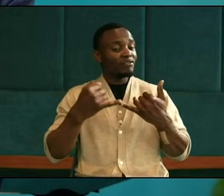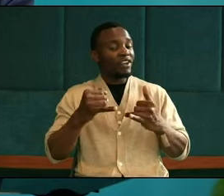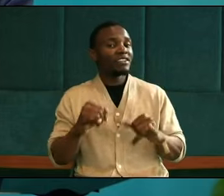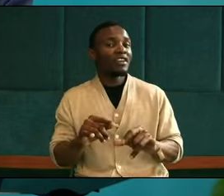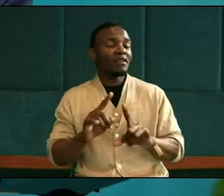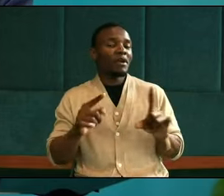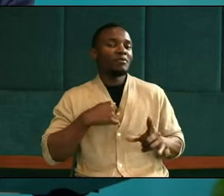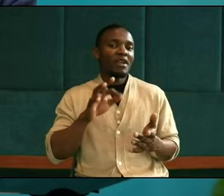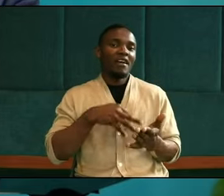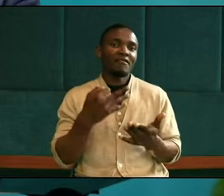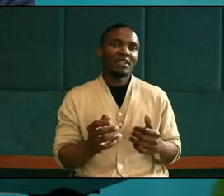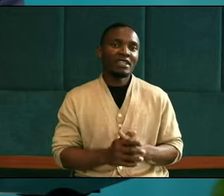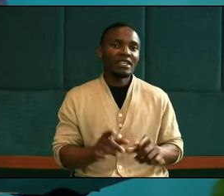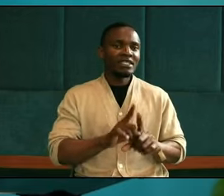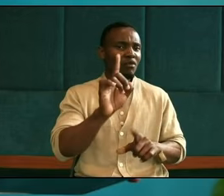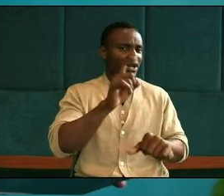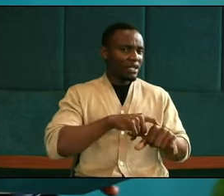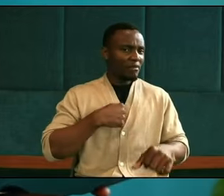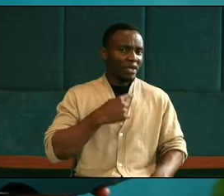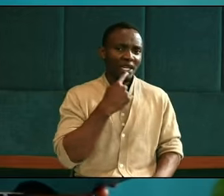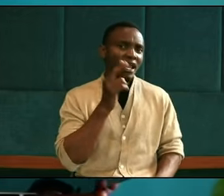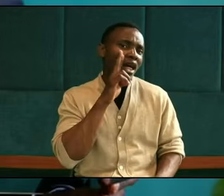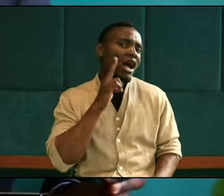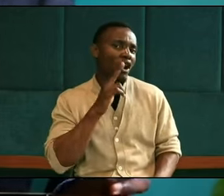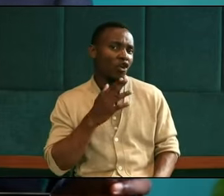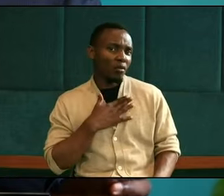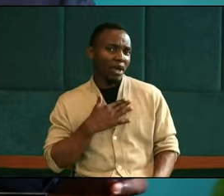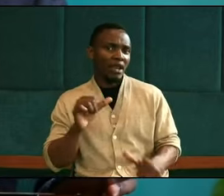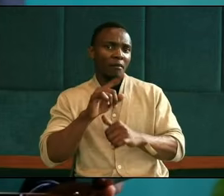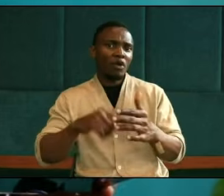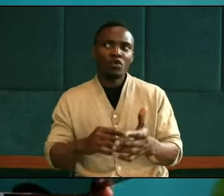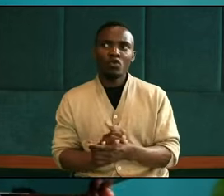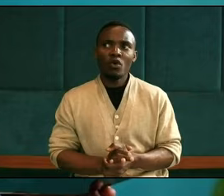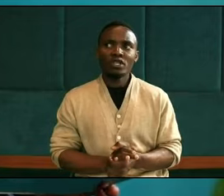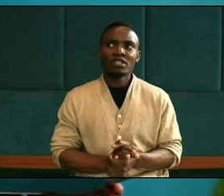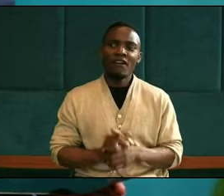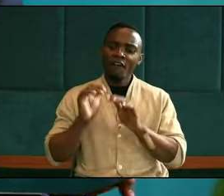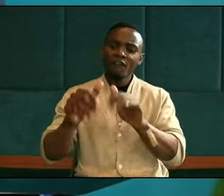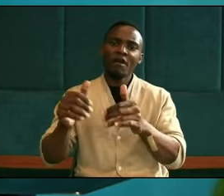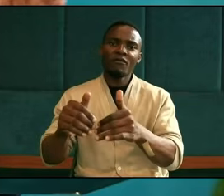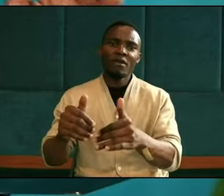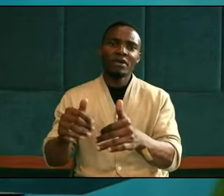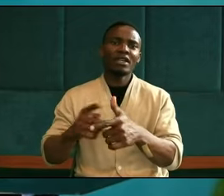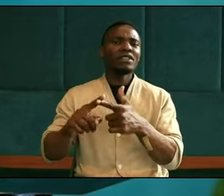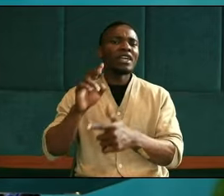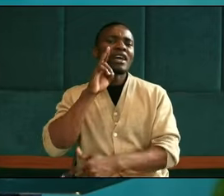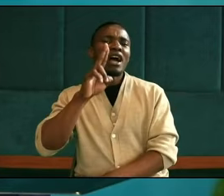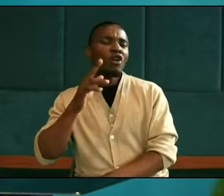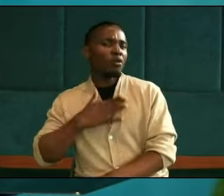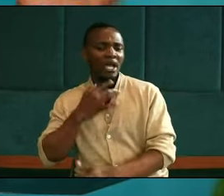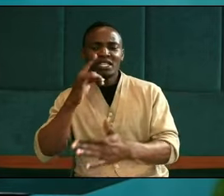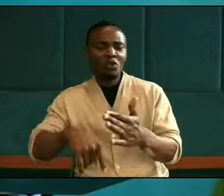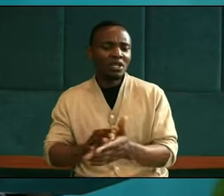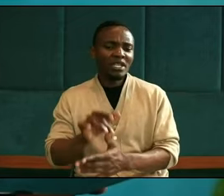failed. I once told my uncle about this farming that I wanted to do, and he gave me all the stories how it